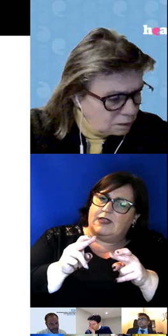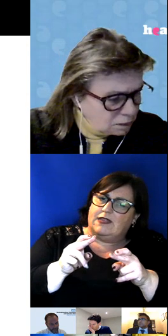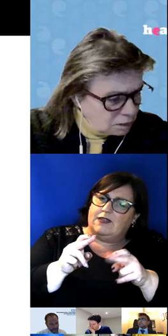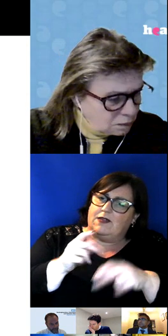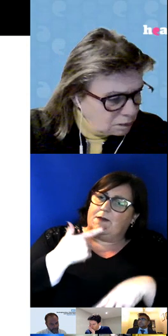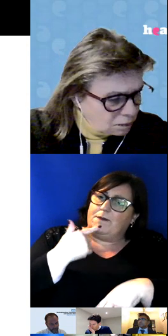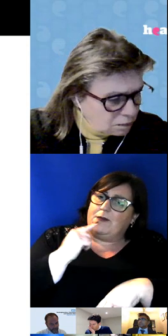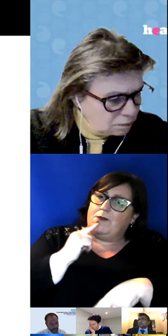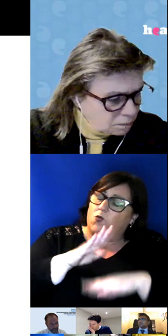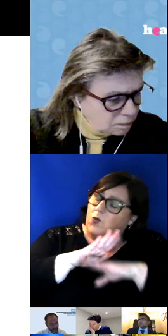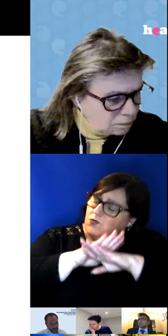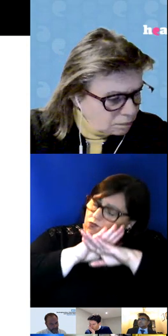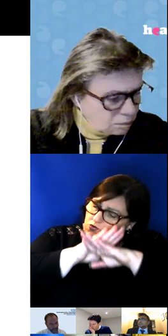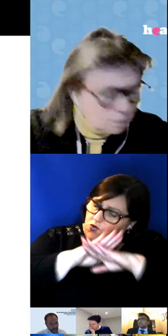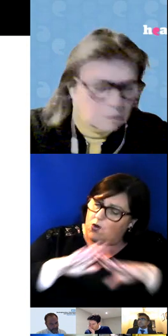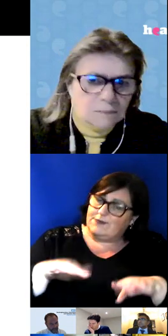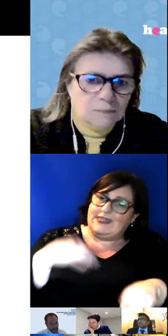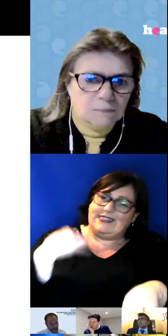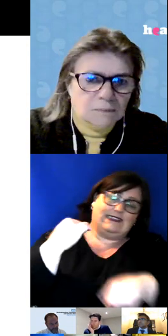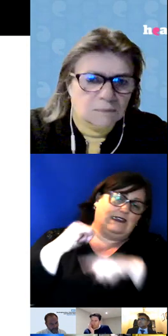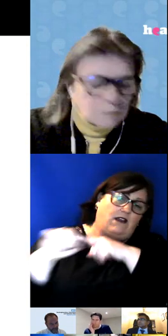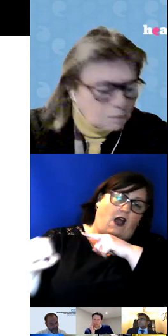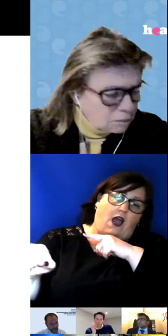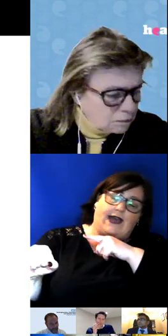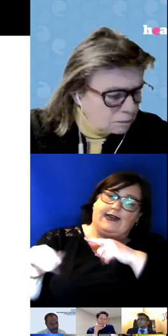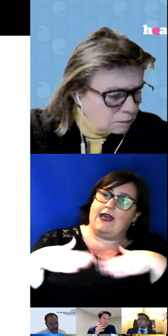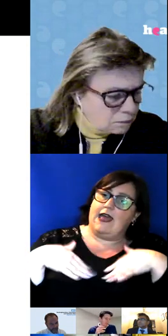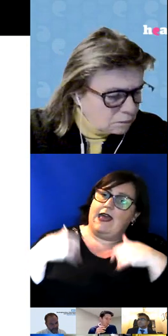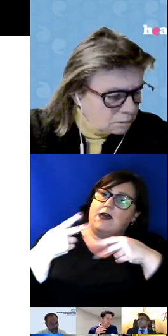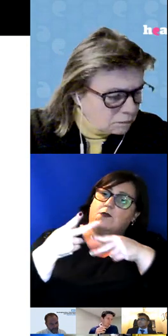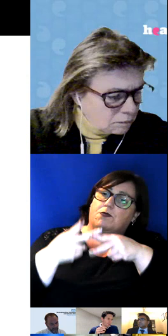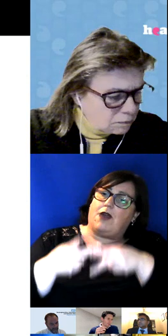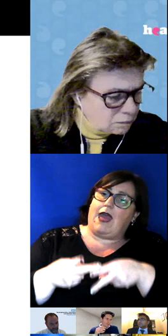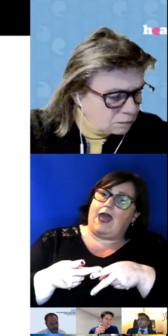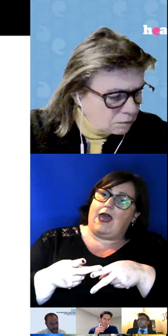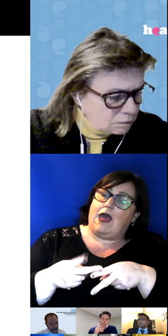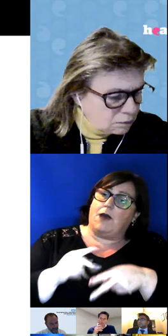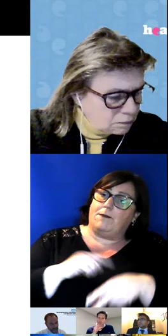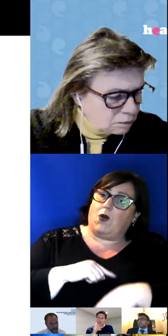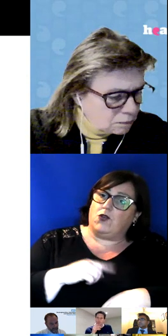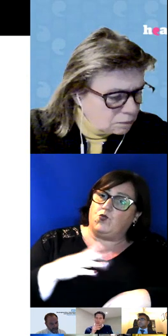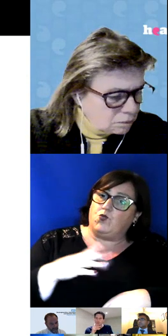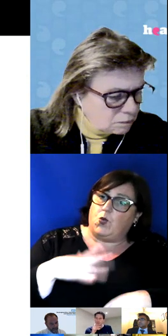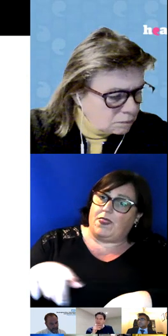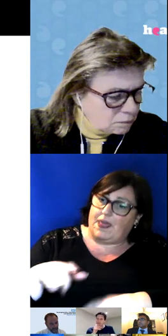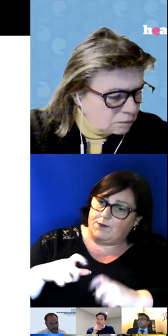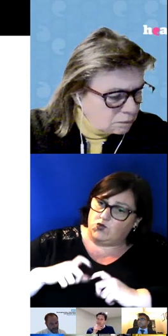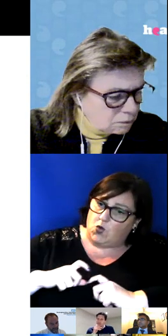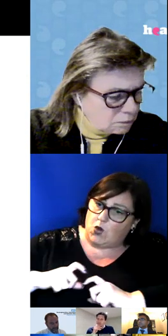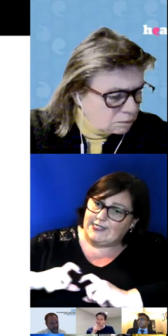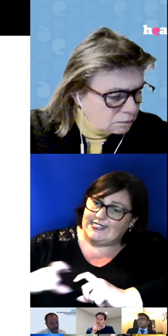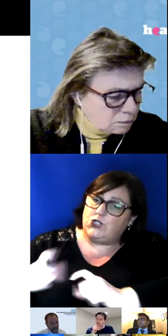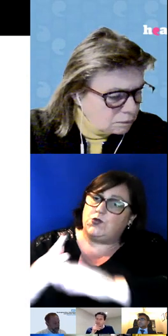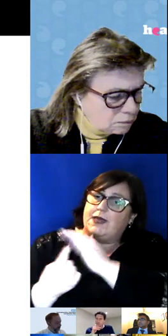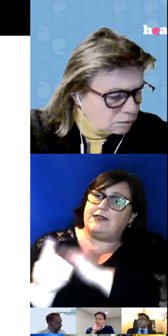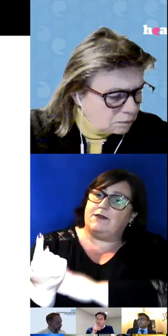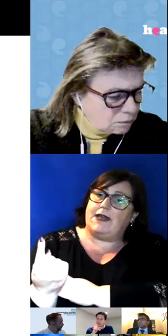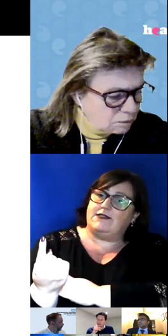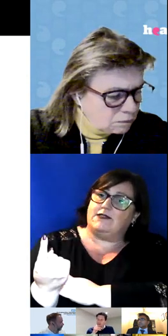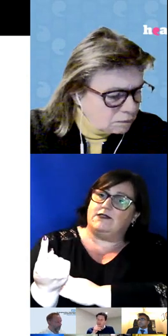denied healthcare, which can actually keep them, as they say, independent and healthy, and living well, simply because they